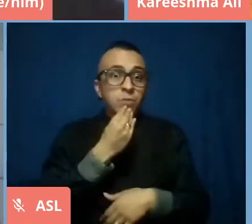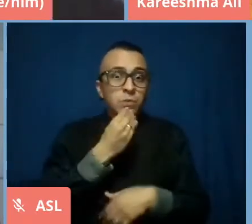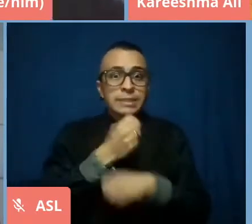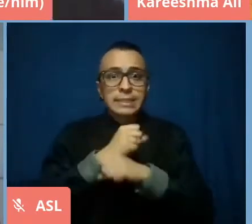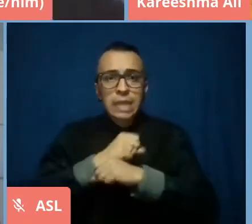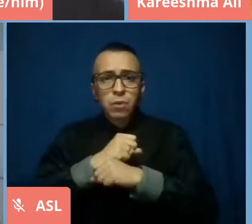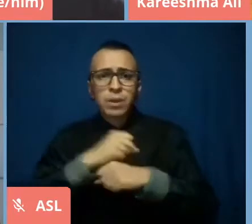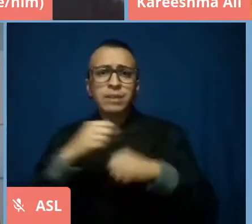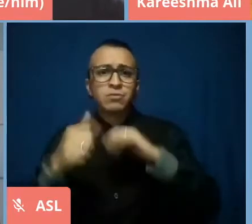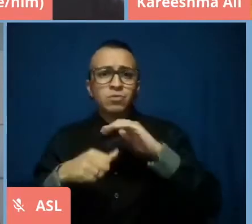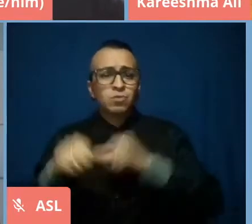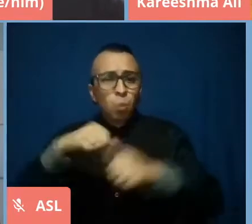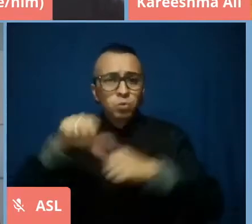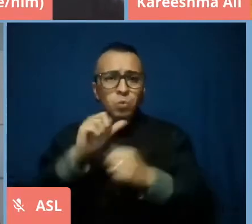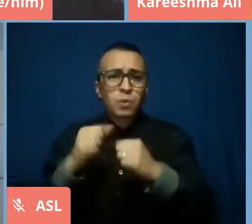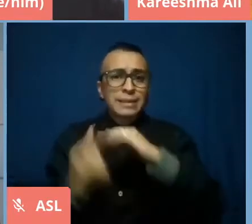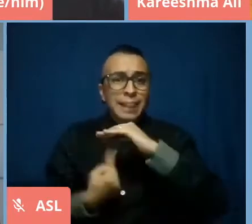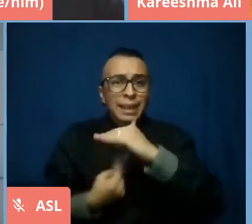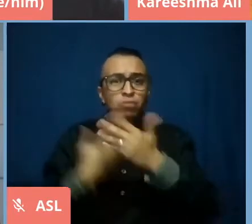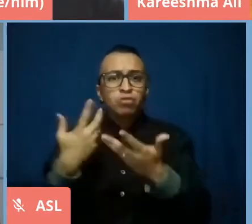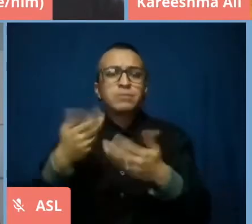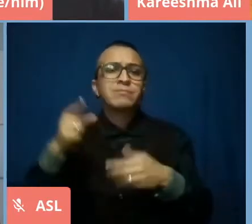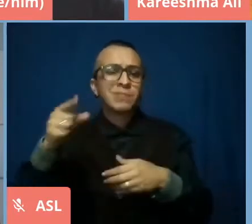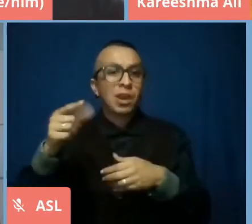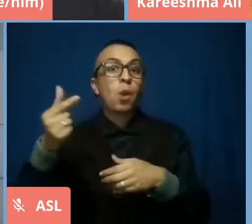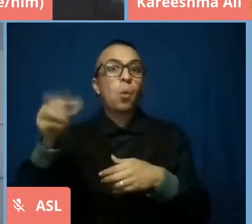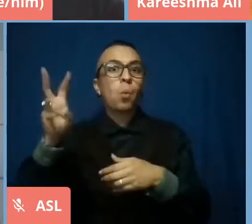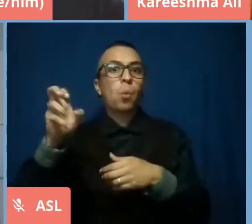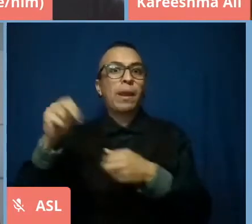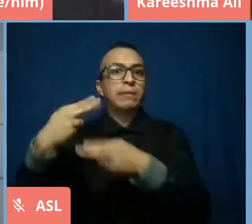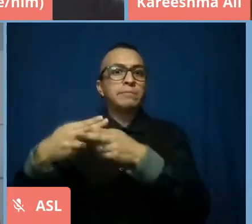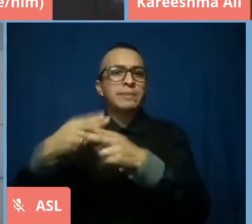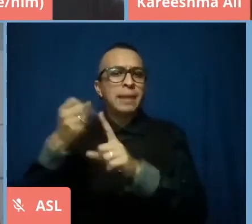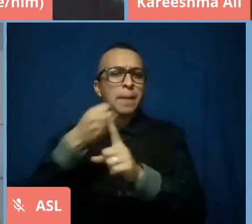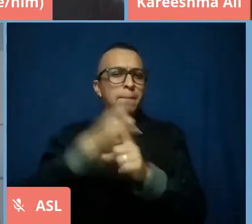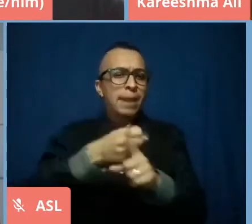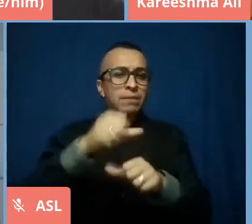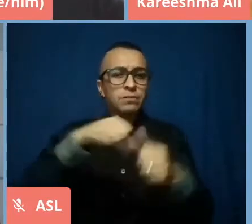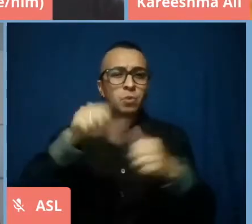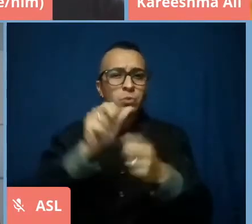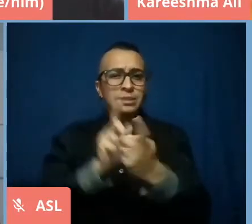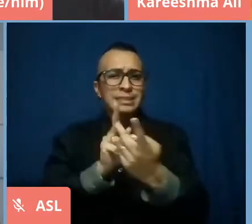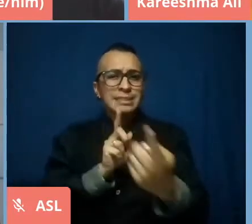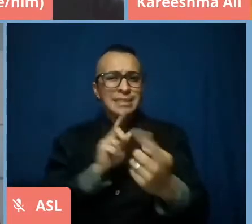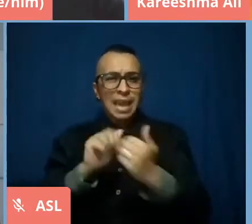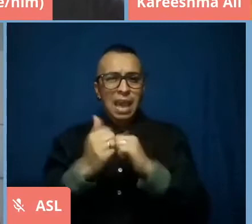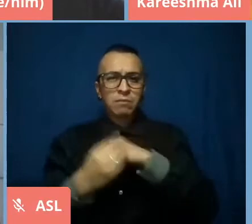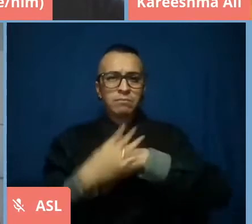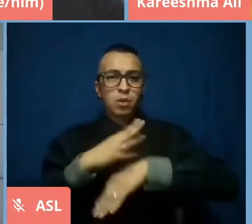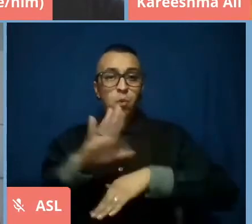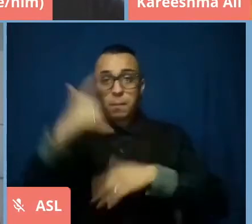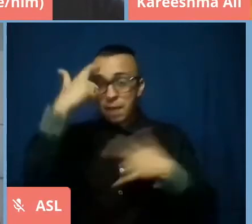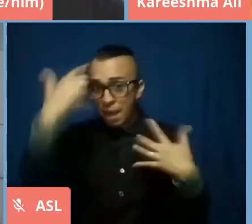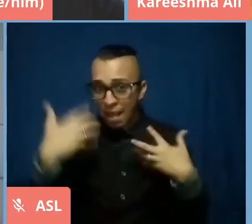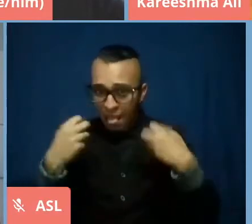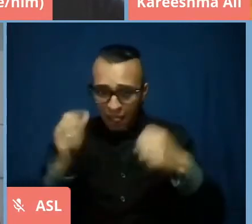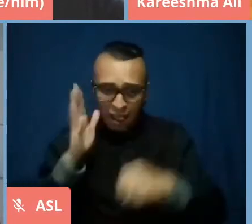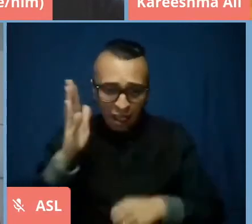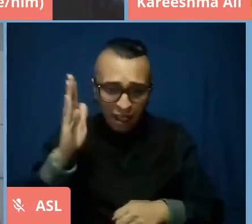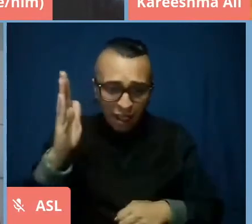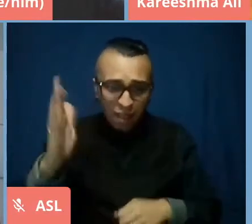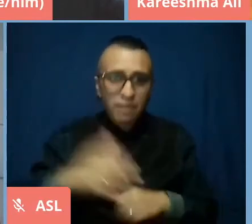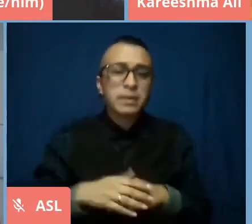isolation. Gwen talked about the impact of social distancing on mental health, the absolute